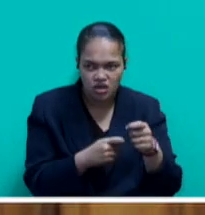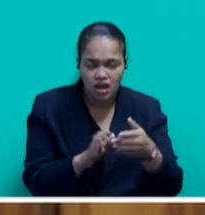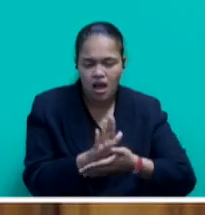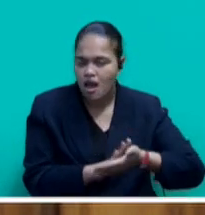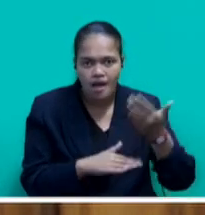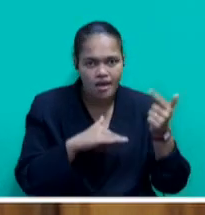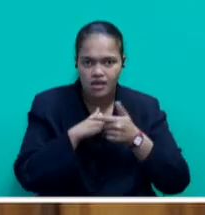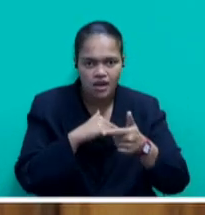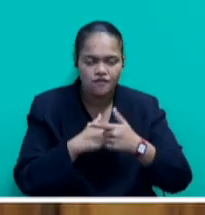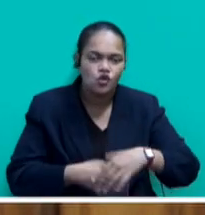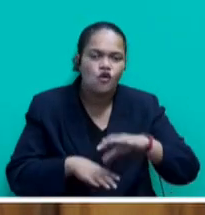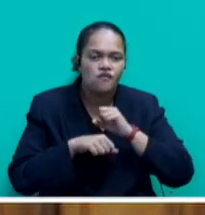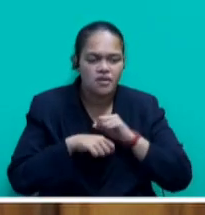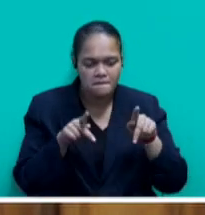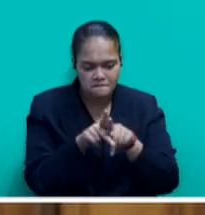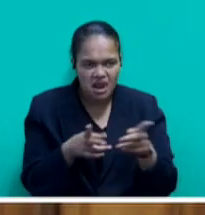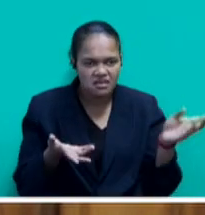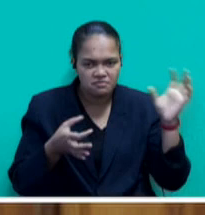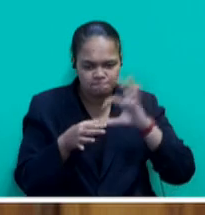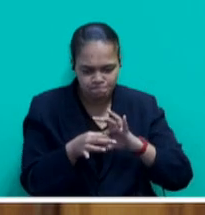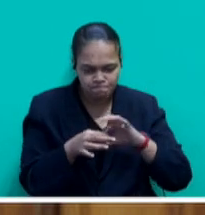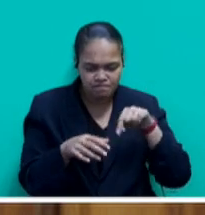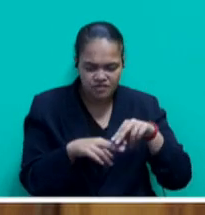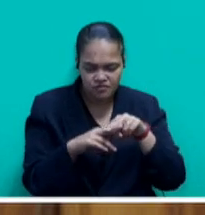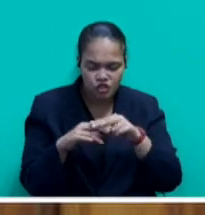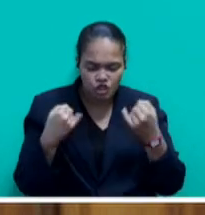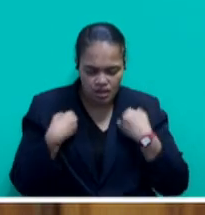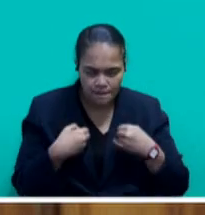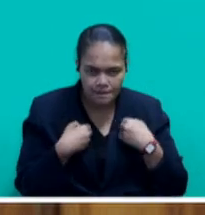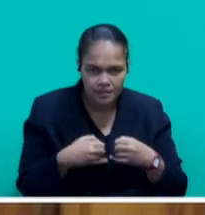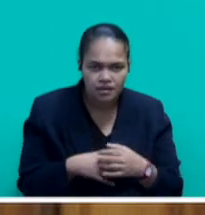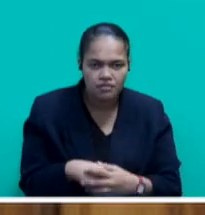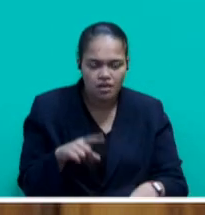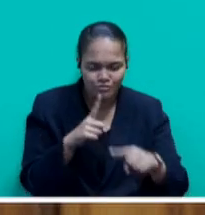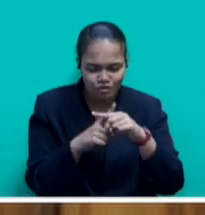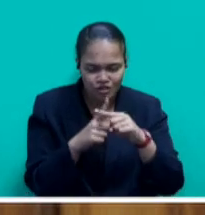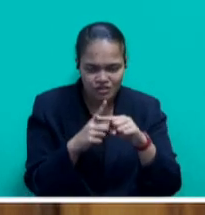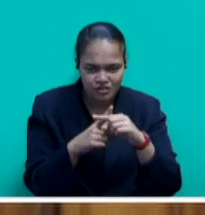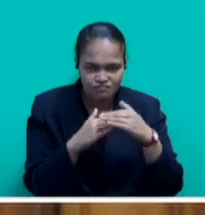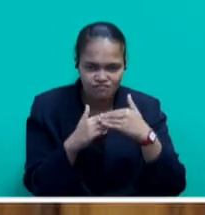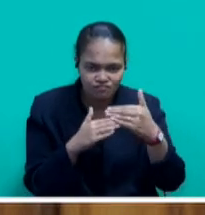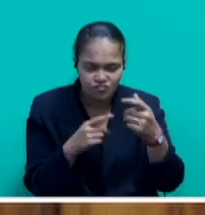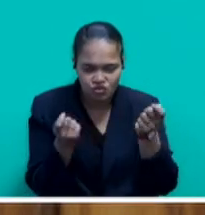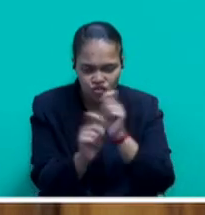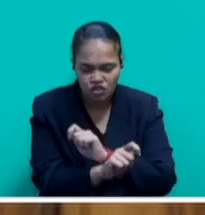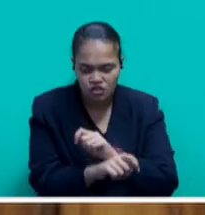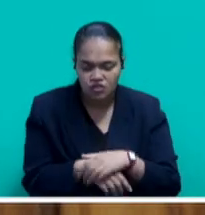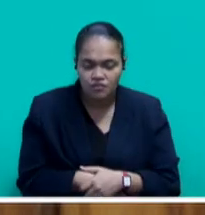of confidence our partners have in Fiji and our ability to implement positive change. The EU is providing